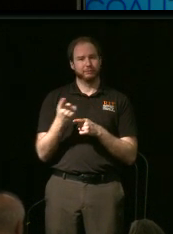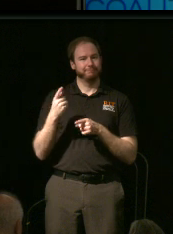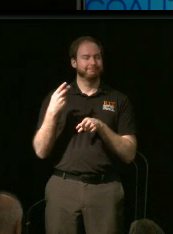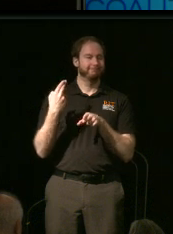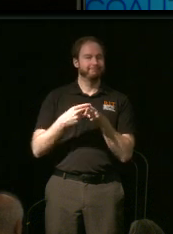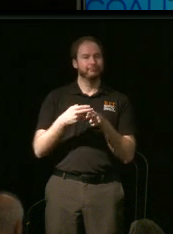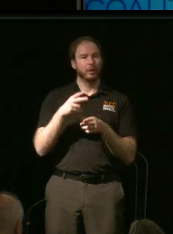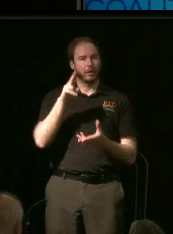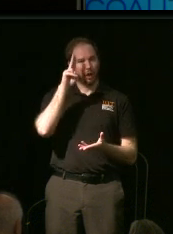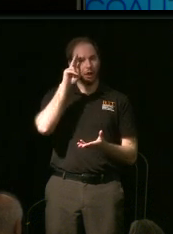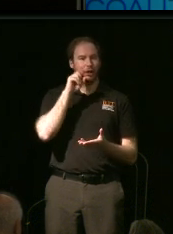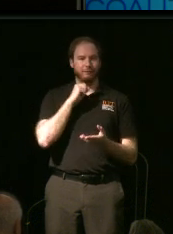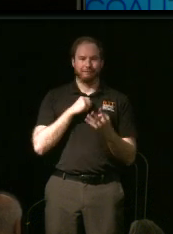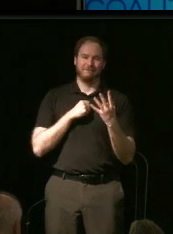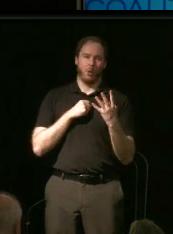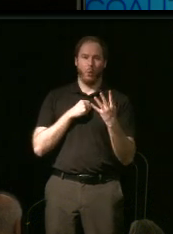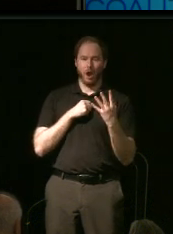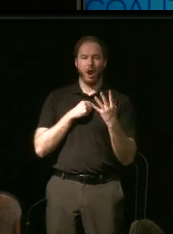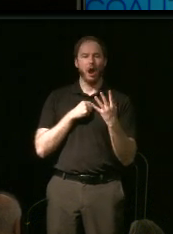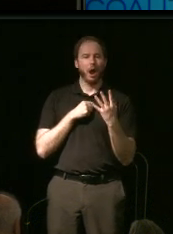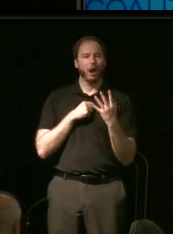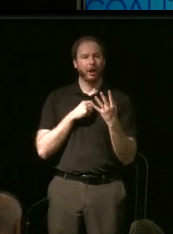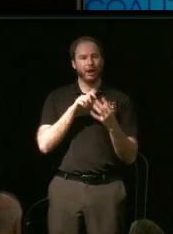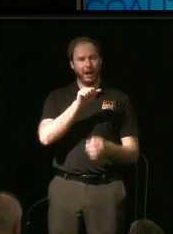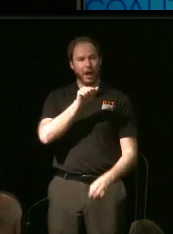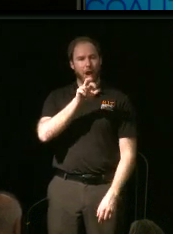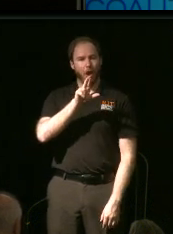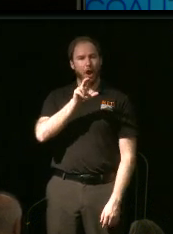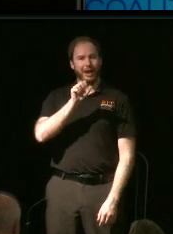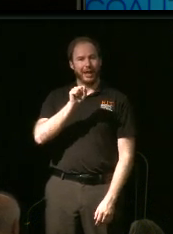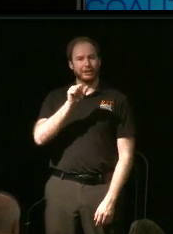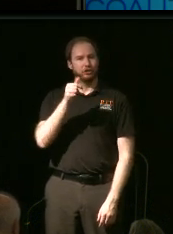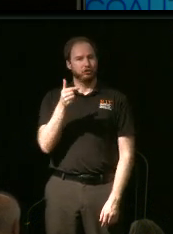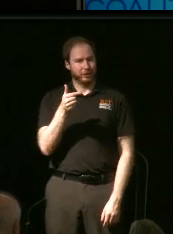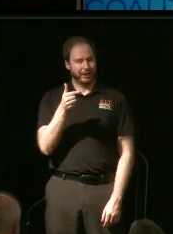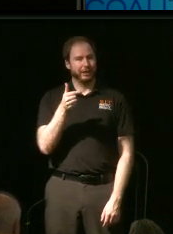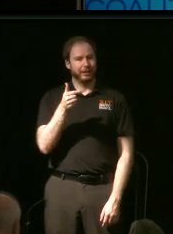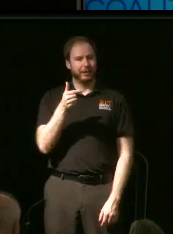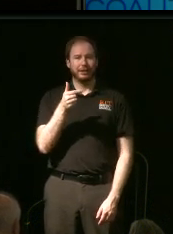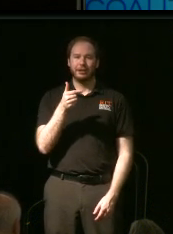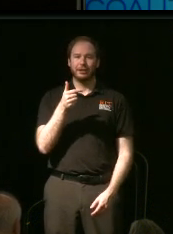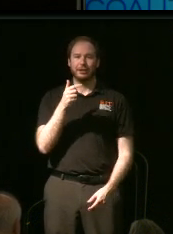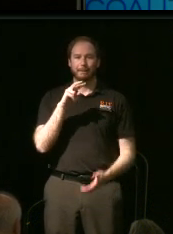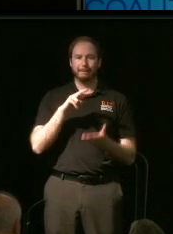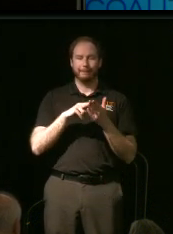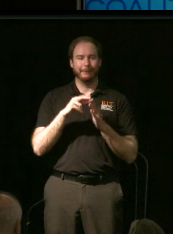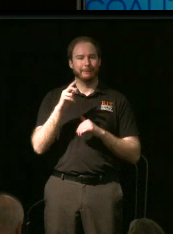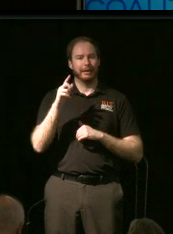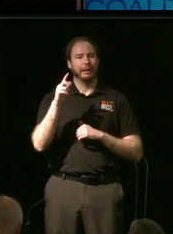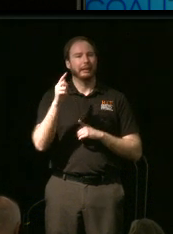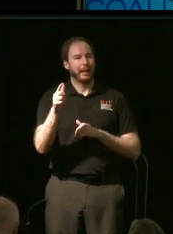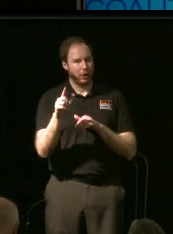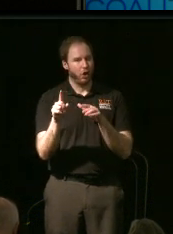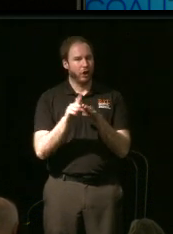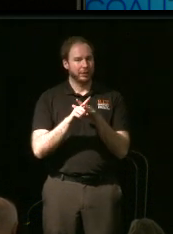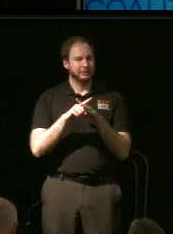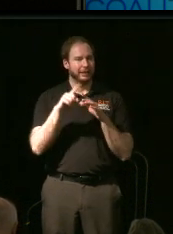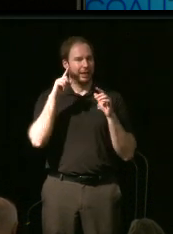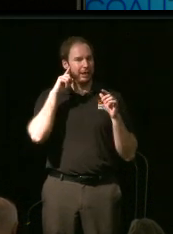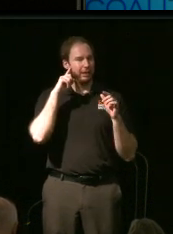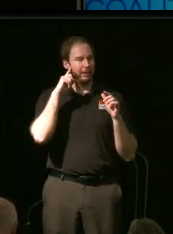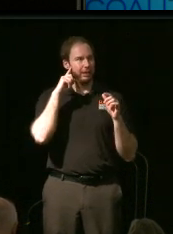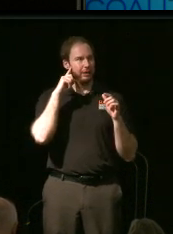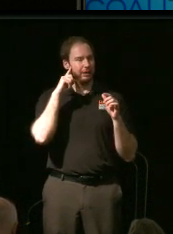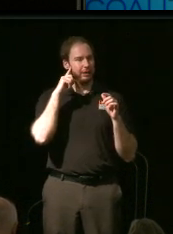called Usher syndrome type 4. It's called ARSG. It's a later onset hearing loss. It's a